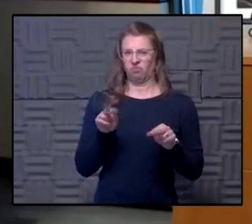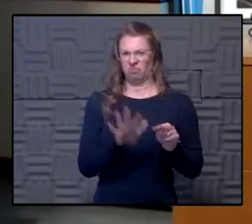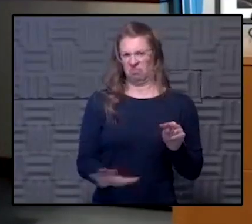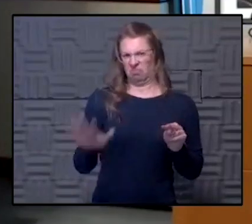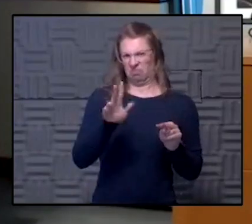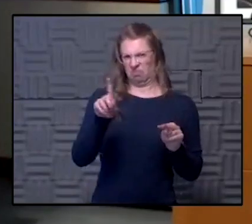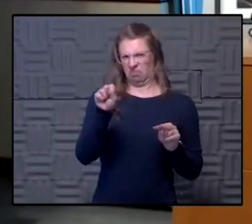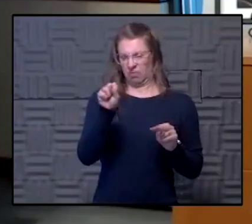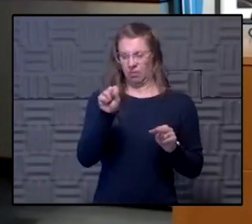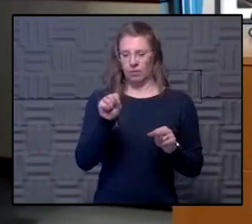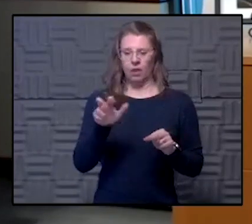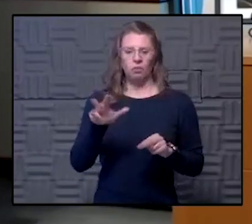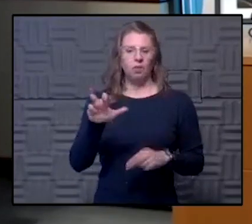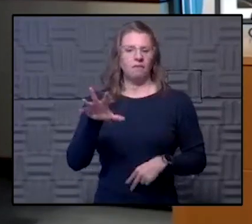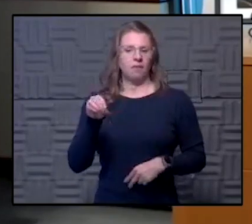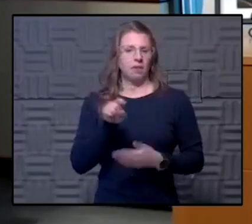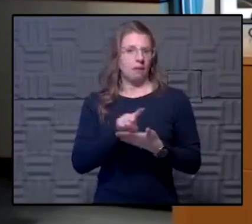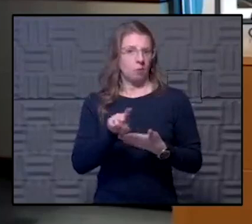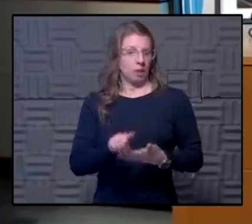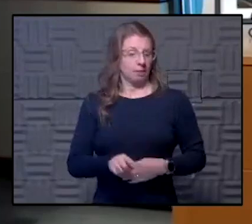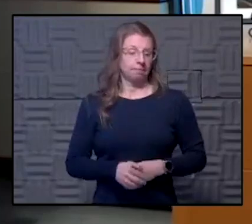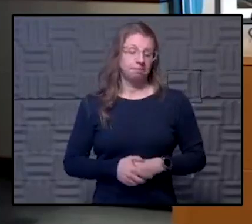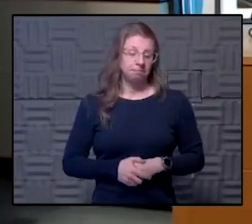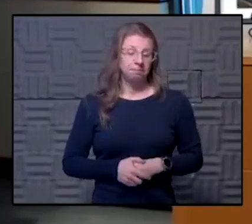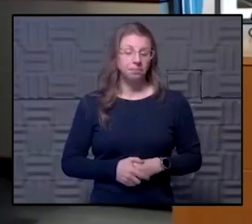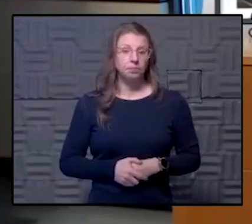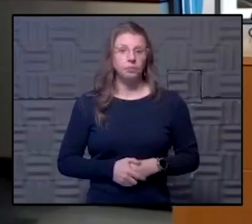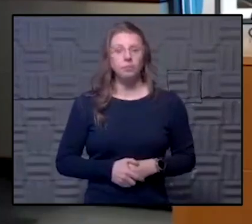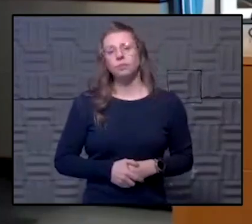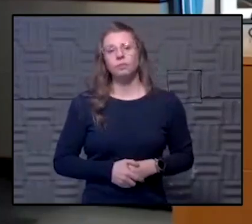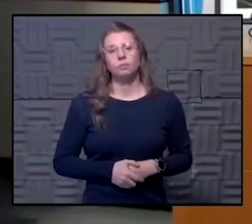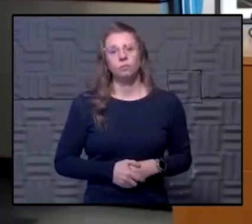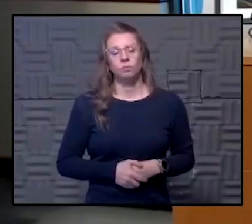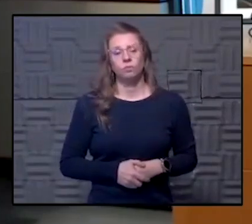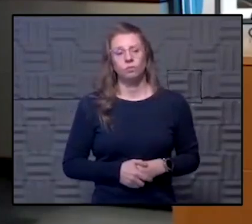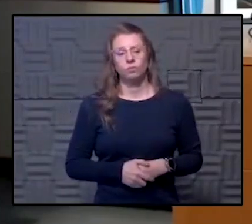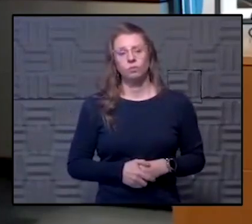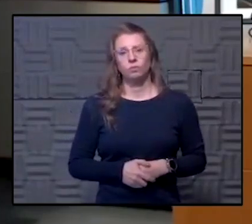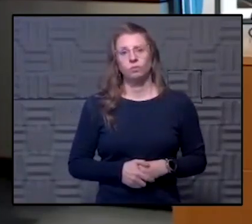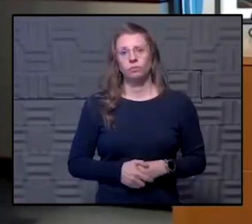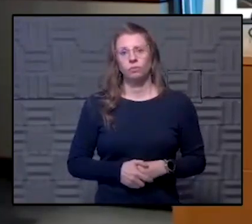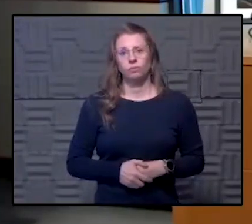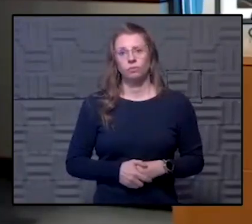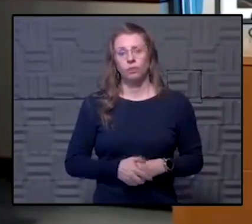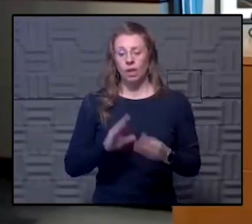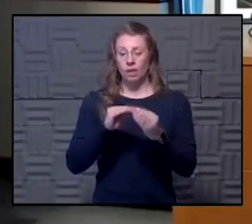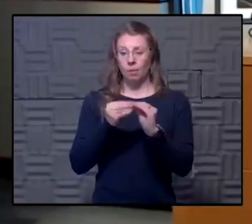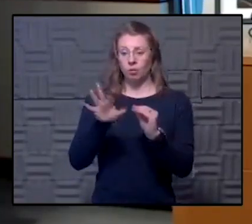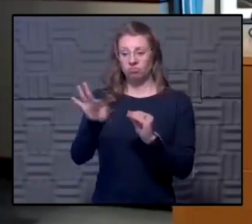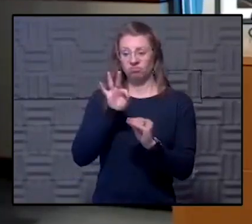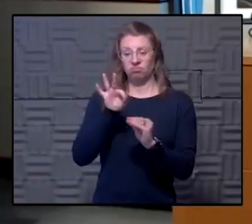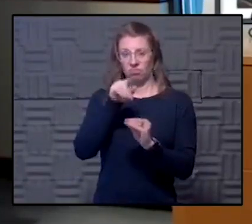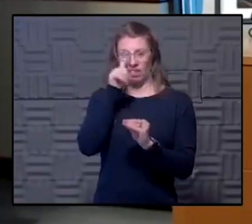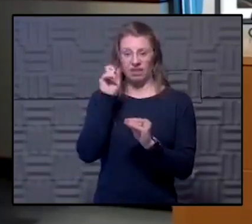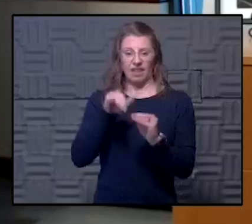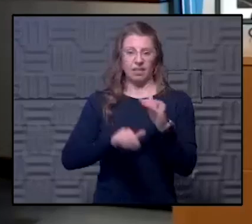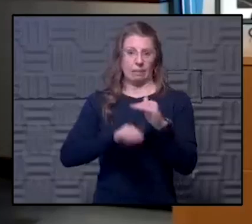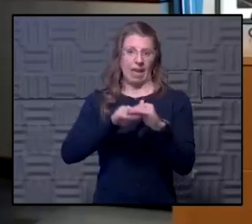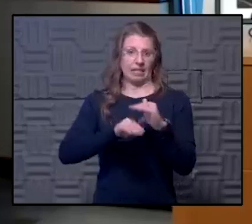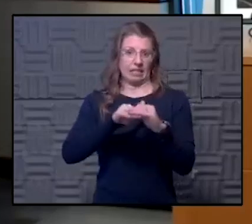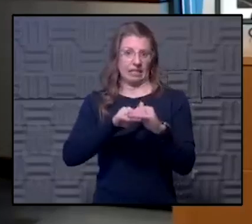about 350 a week. And that's, the number was chosen because that's the capacity of